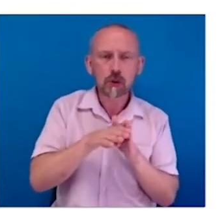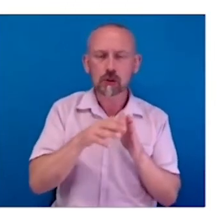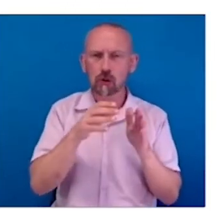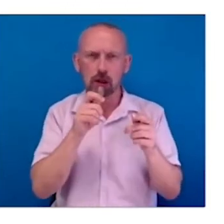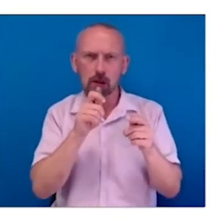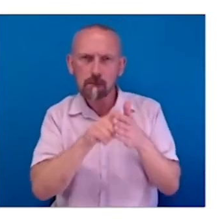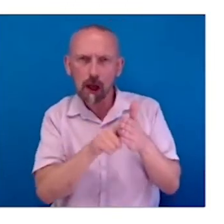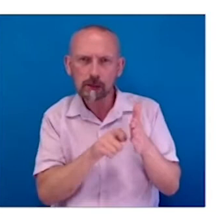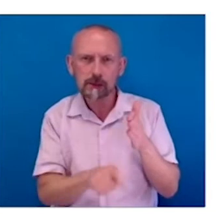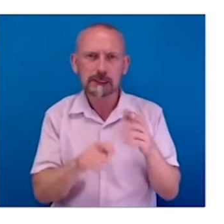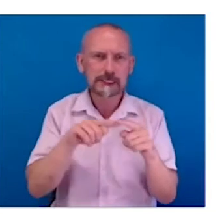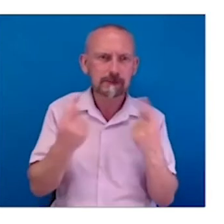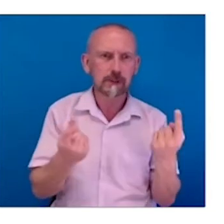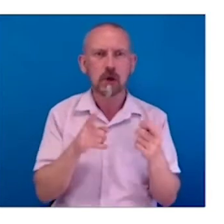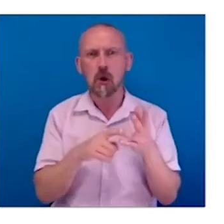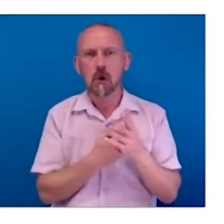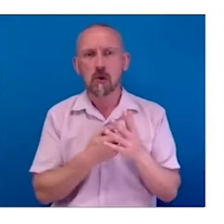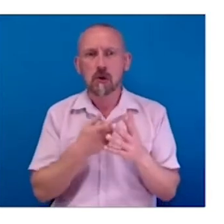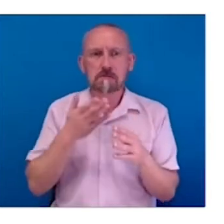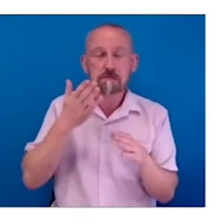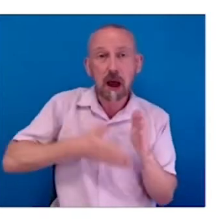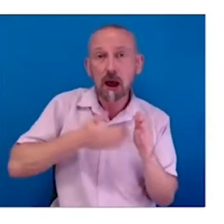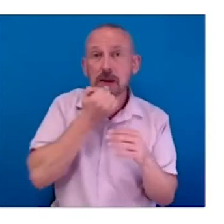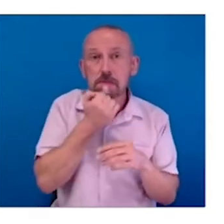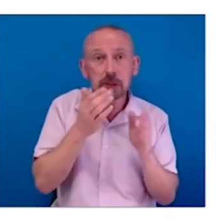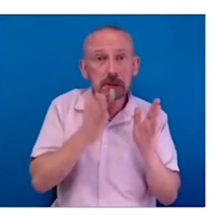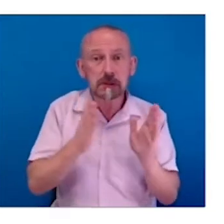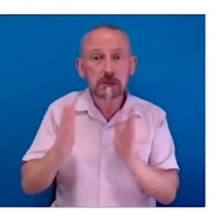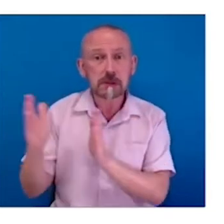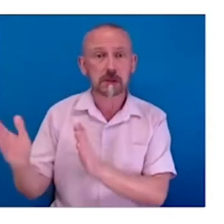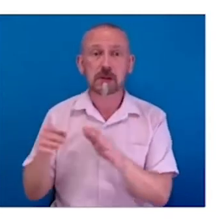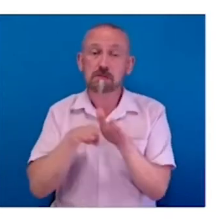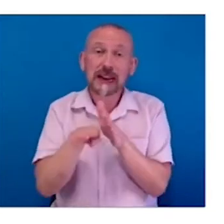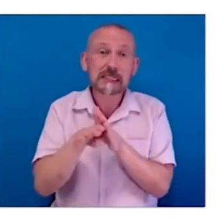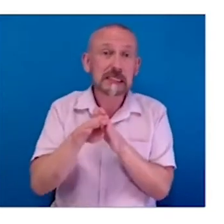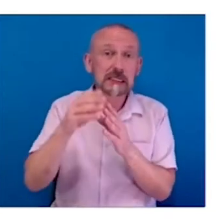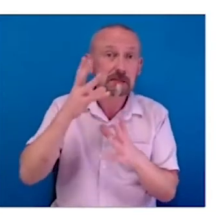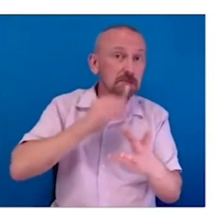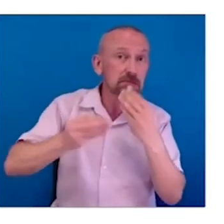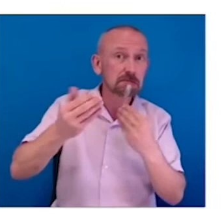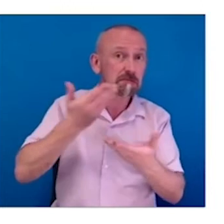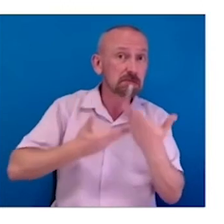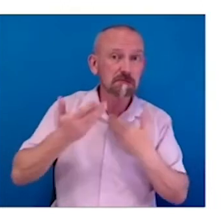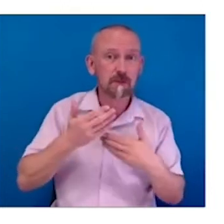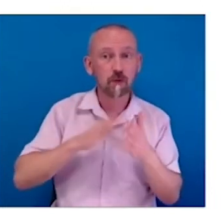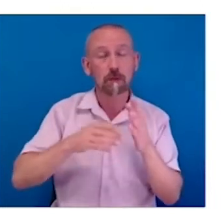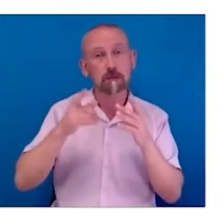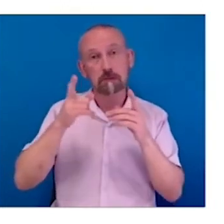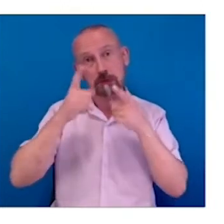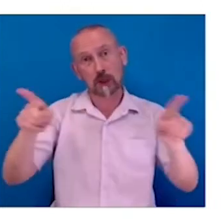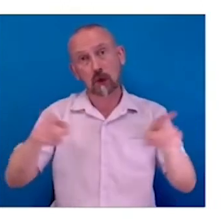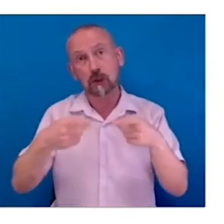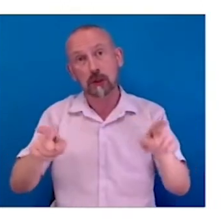notes from the conductor during the rehearsal. Another situation could be where a blind teacher can create